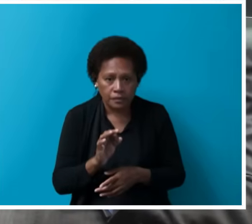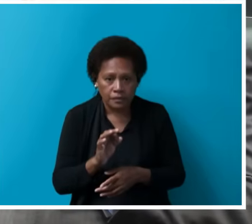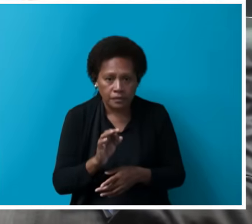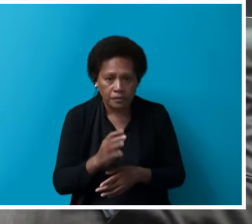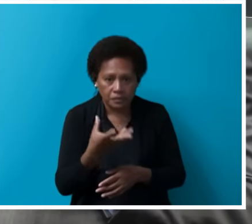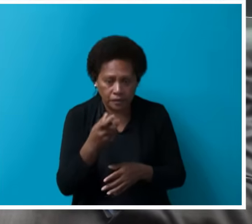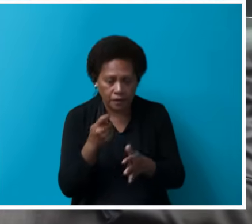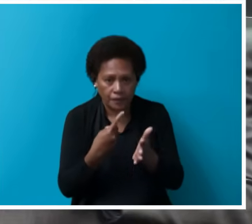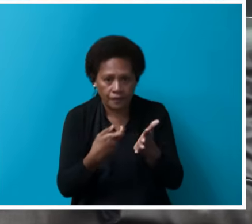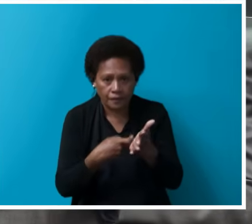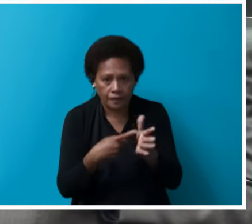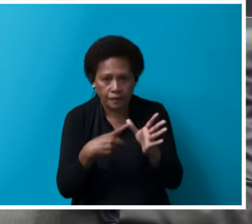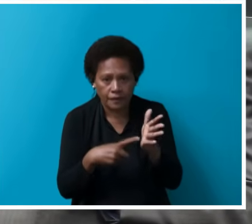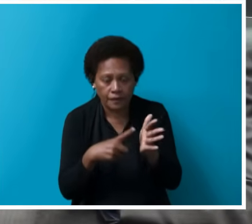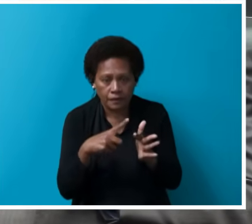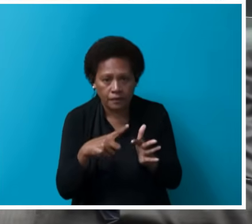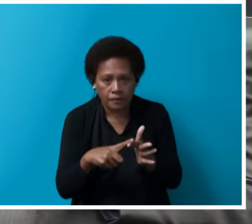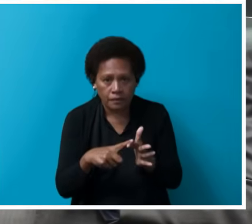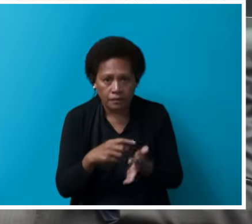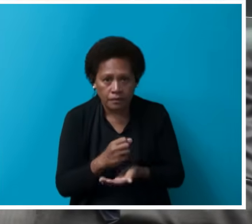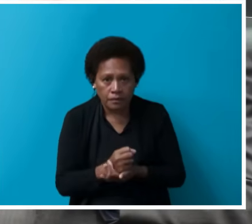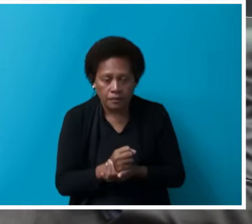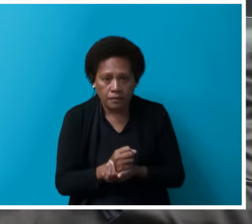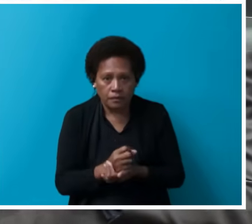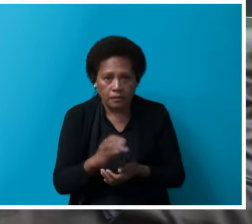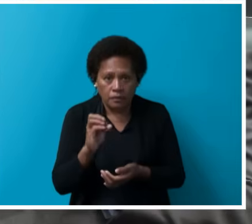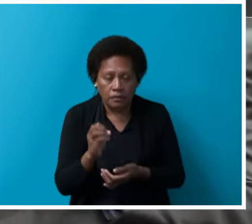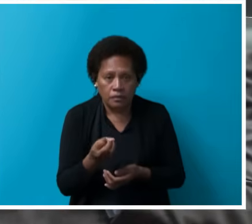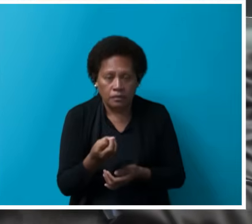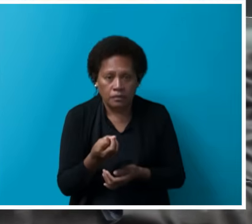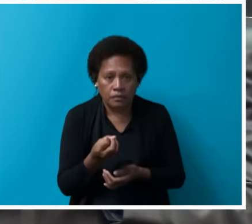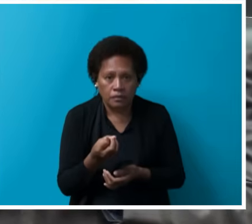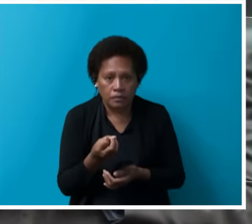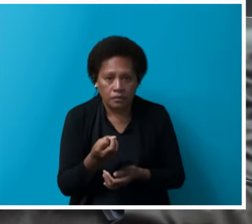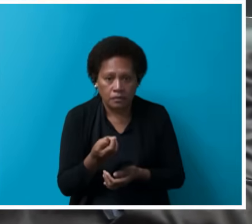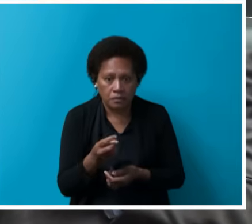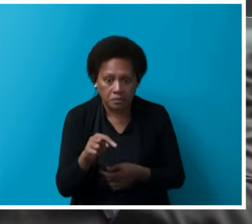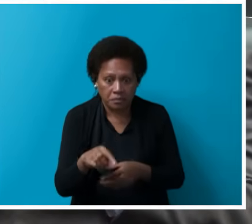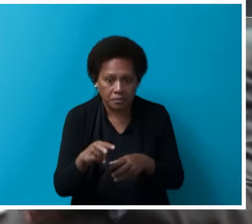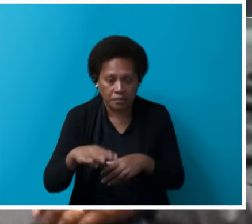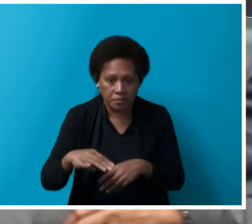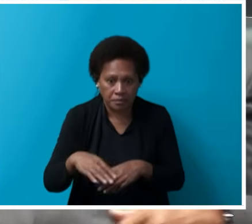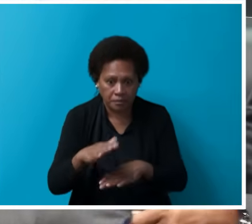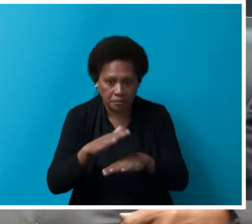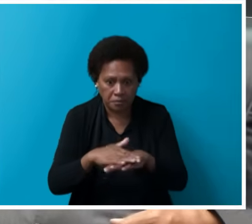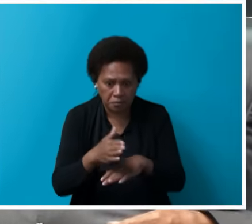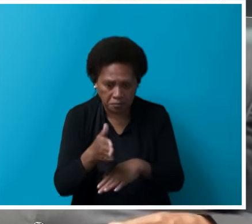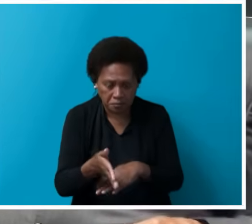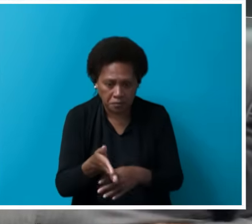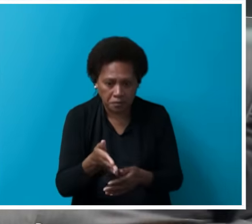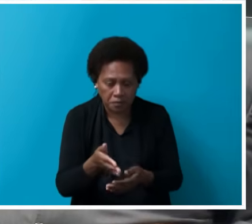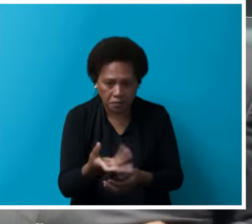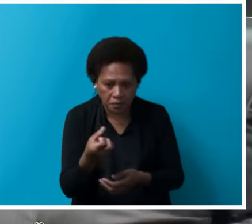And yet, the honorable member was sitting in that cabinet with a 15% VAT, with